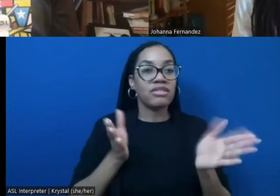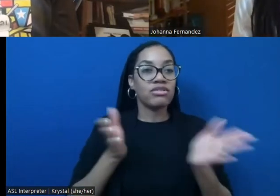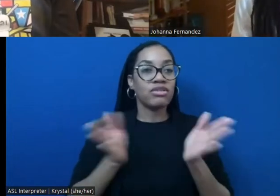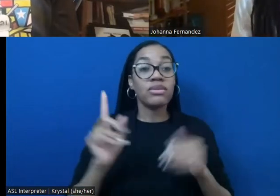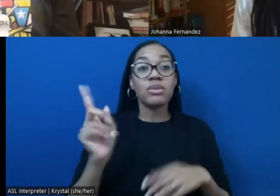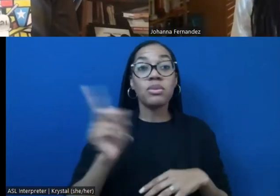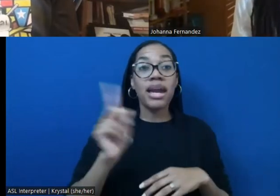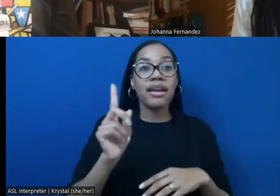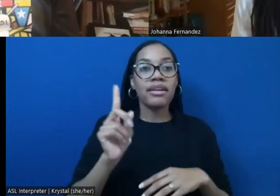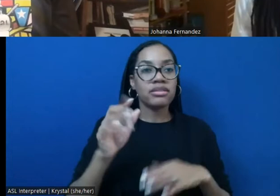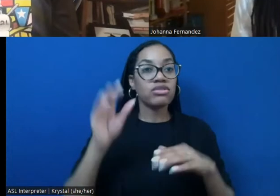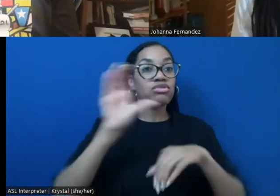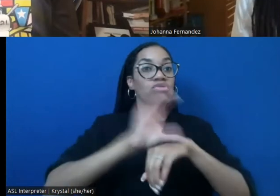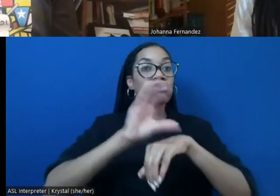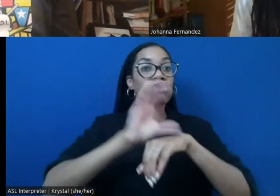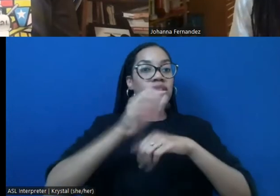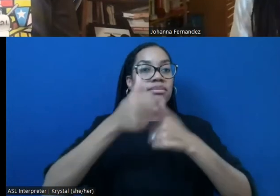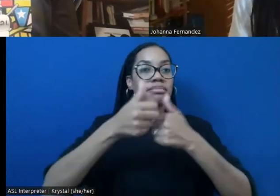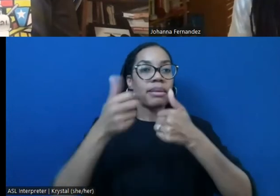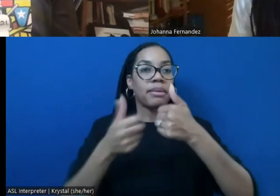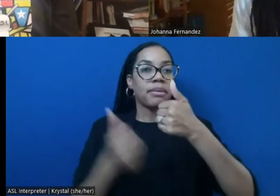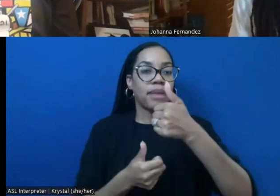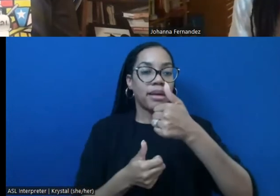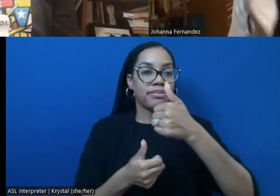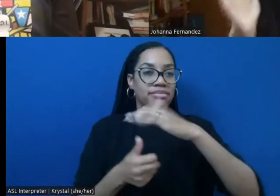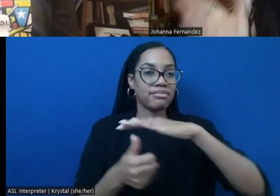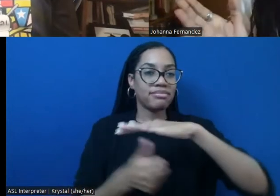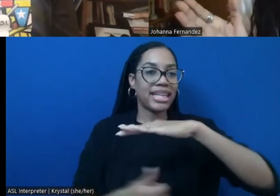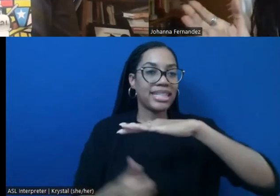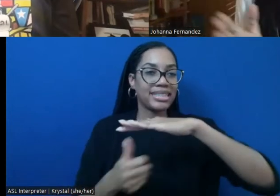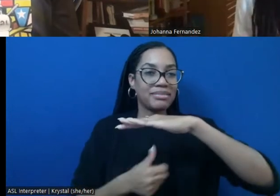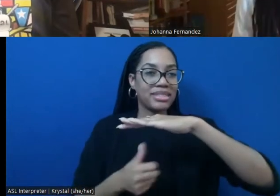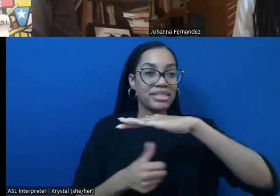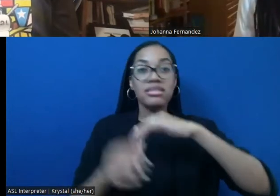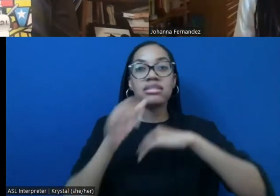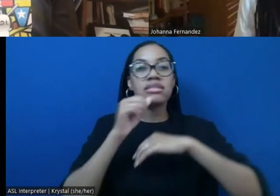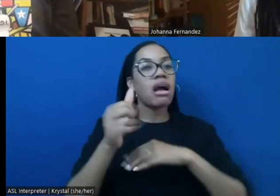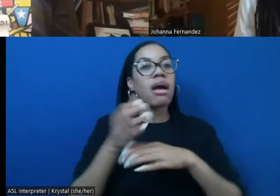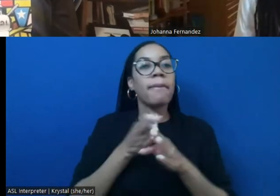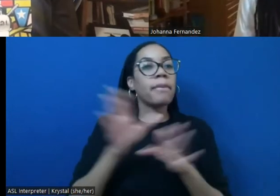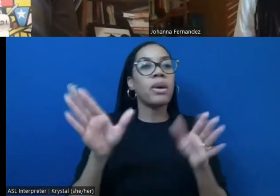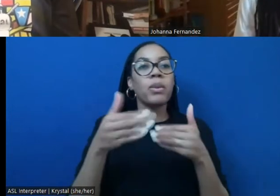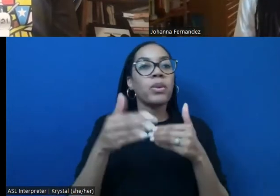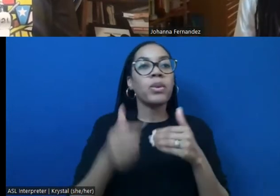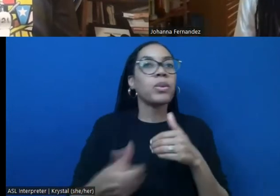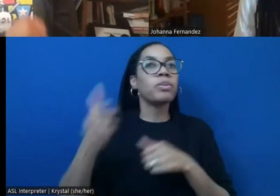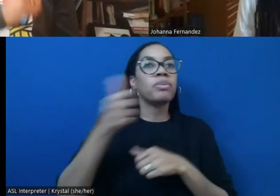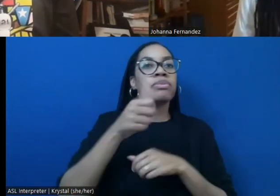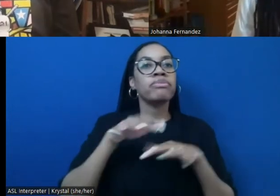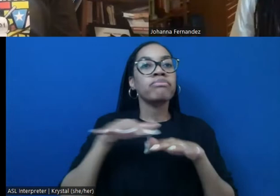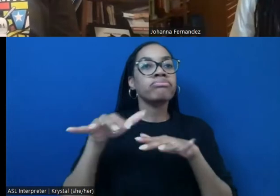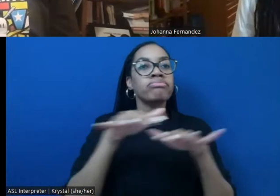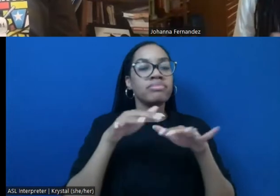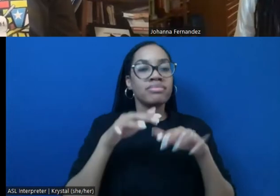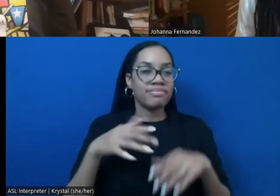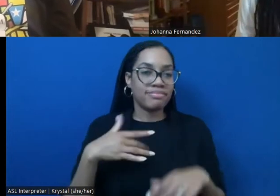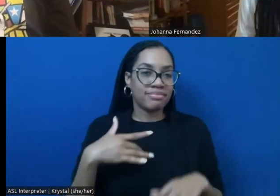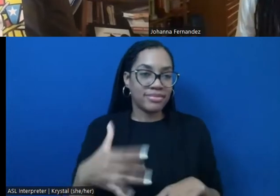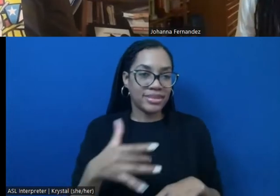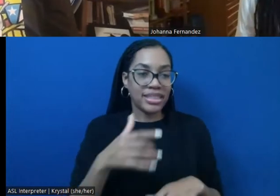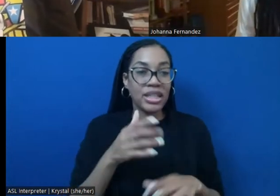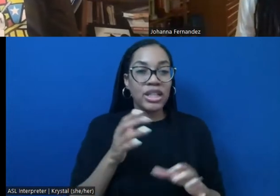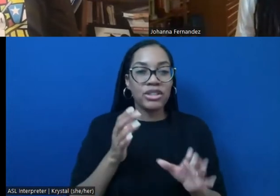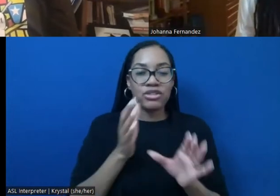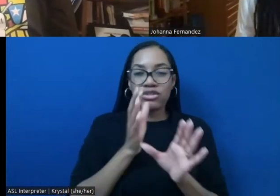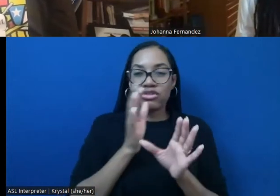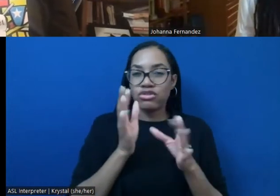basement of the church, not in the main nave, because the German congregation wouldn't have